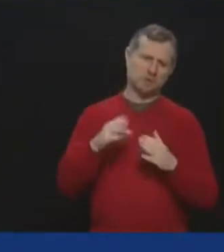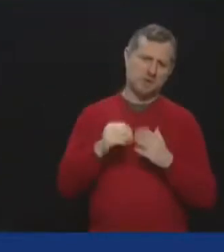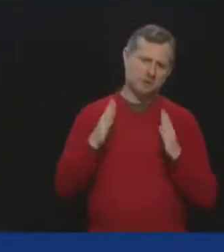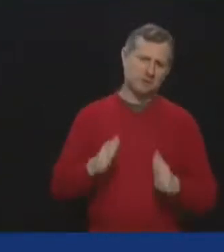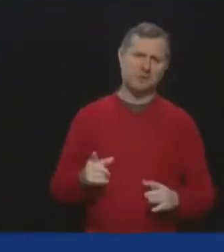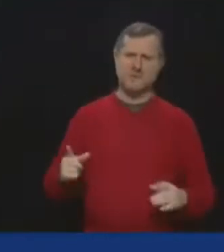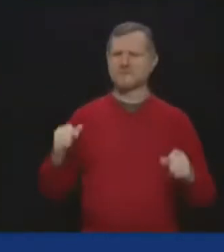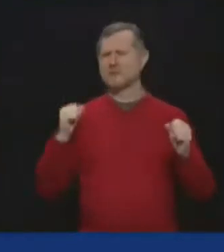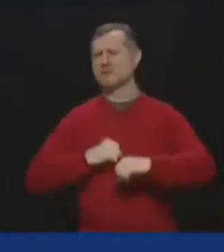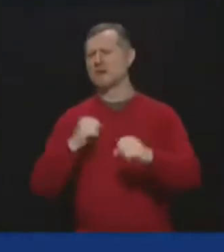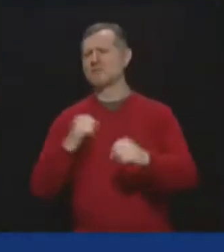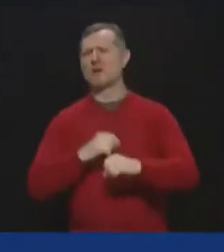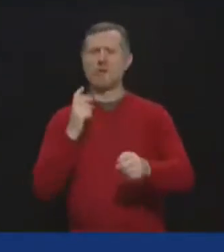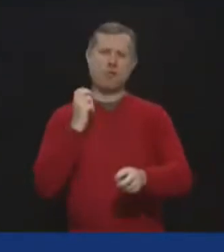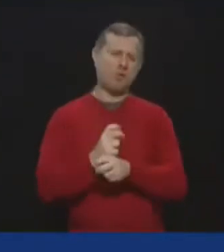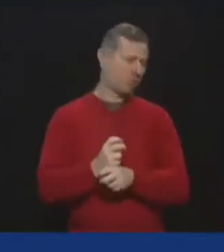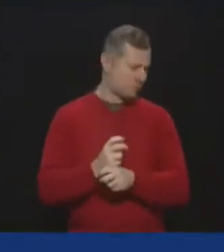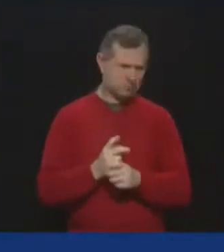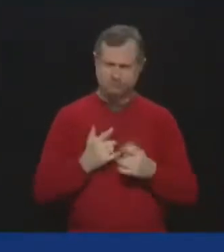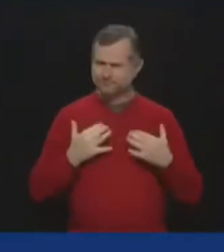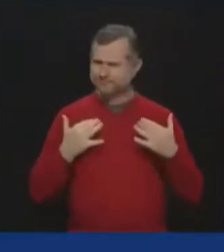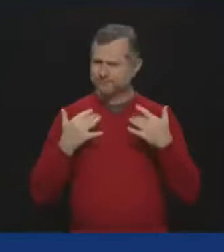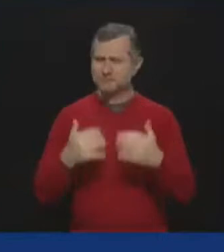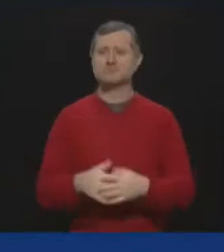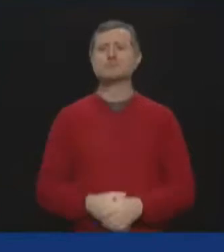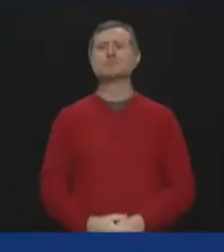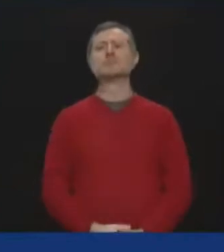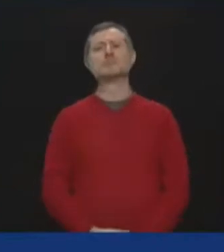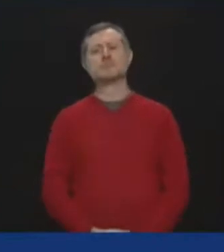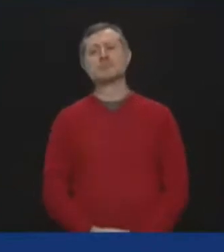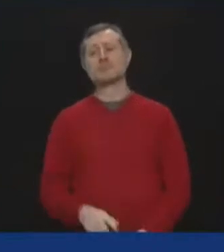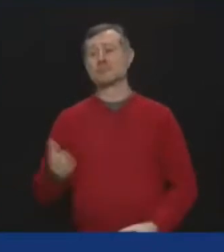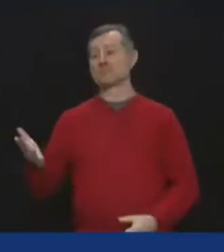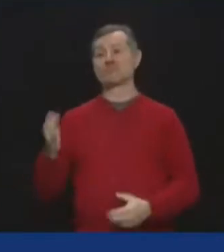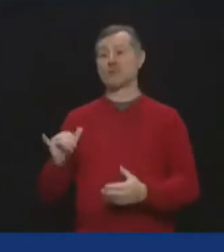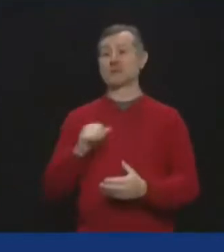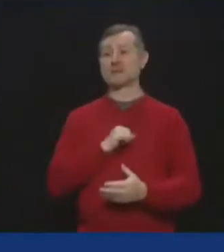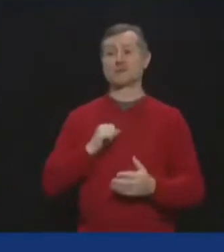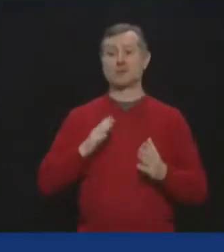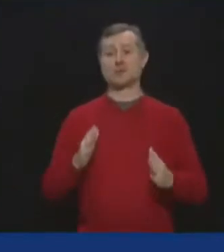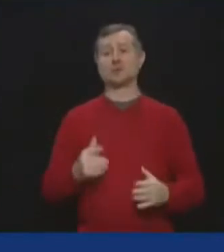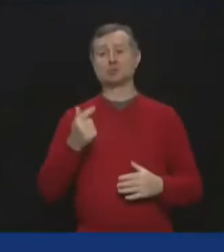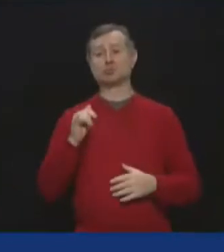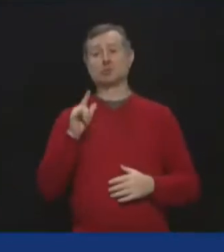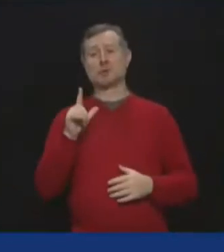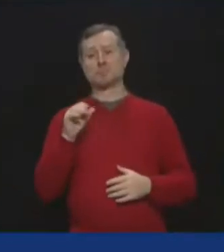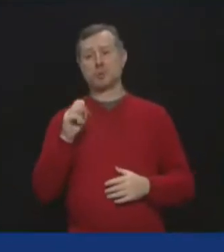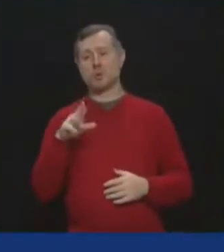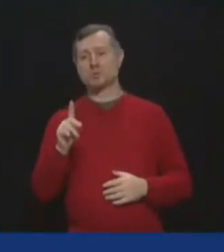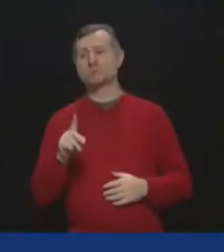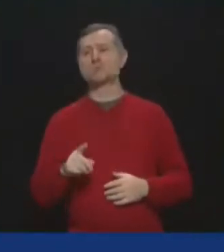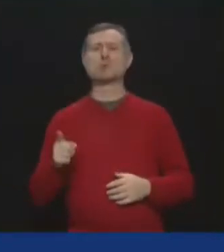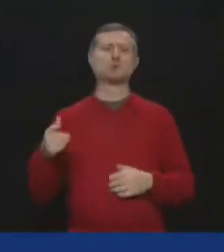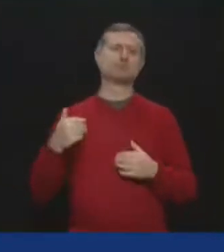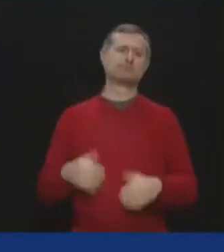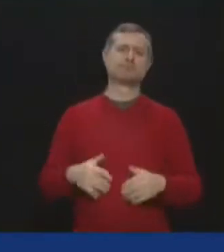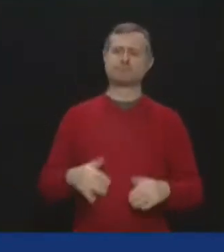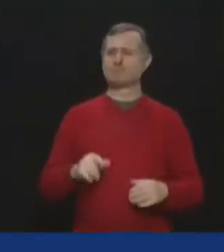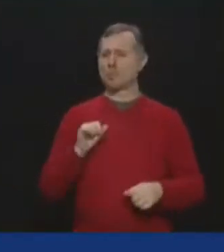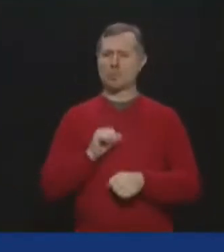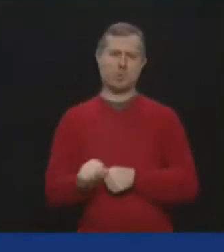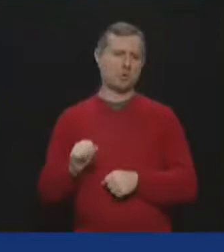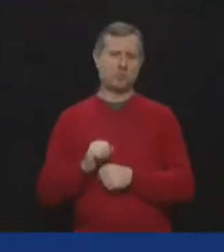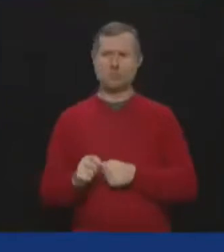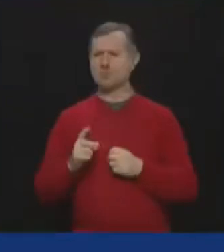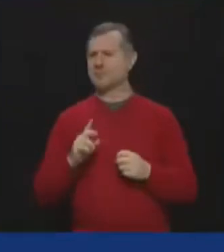this moment. And to my left, Senator Kirsten Gillibrand, again, a fearless, I mean,